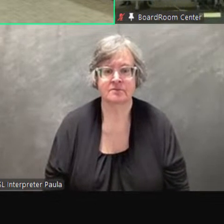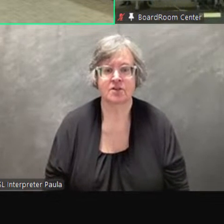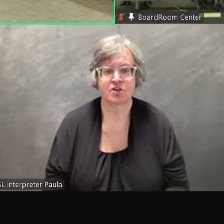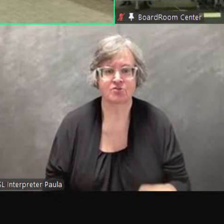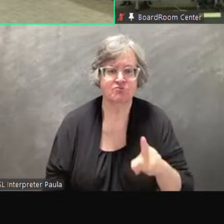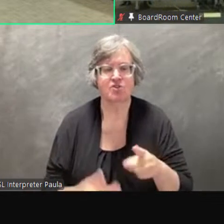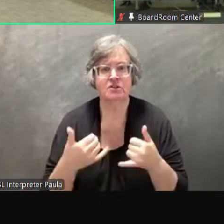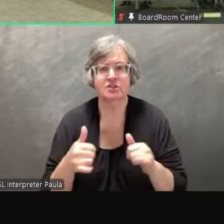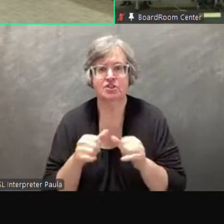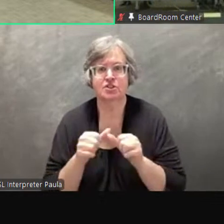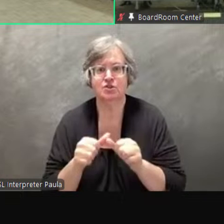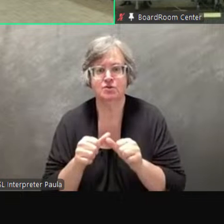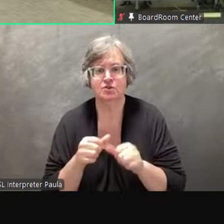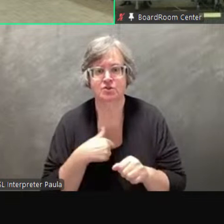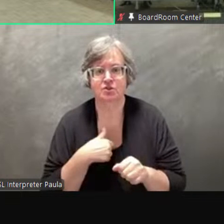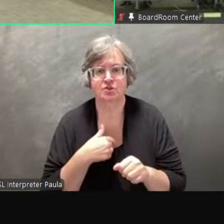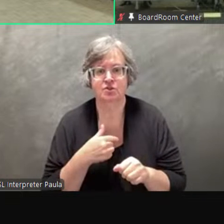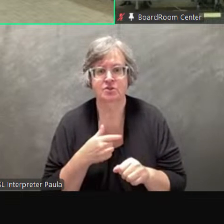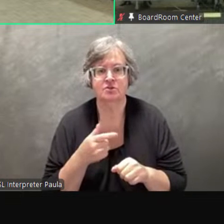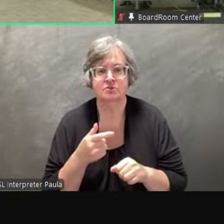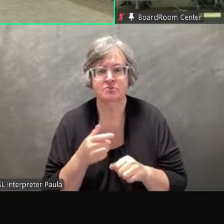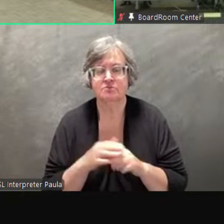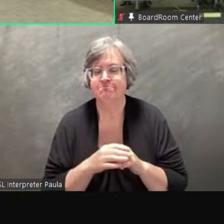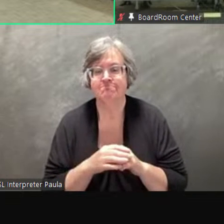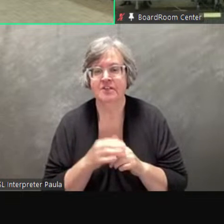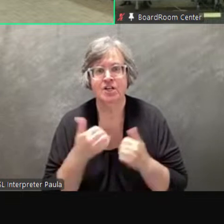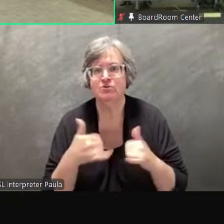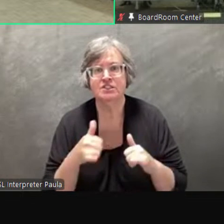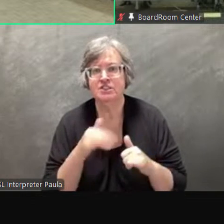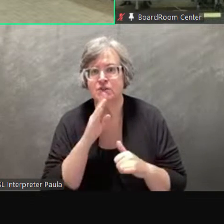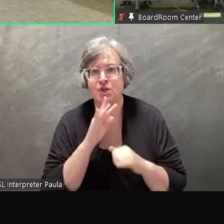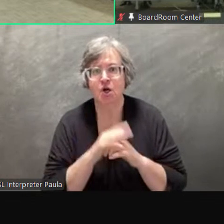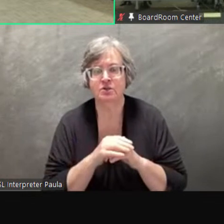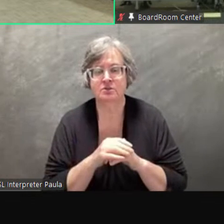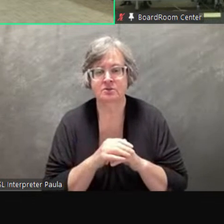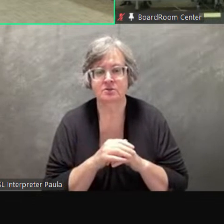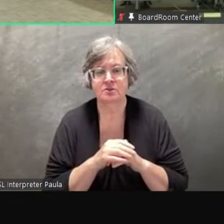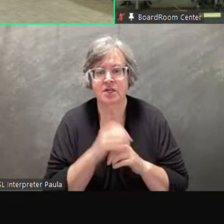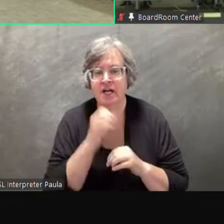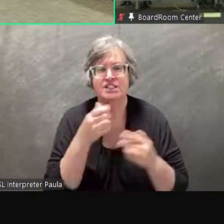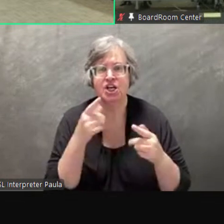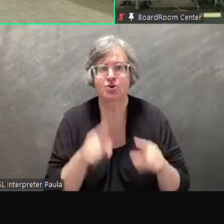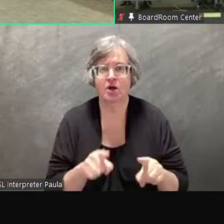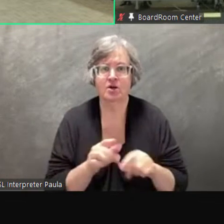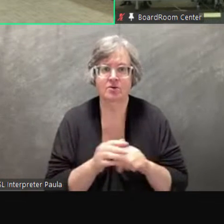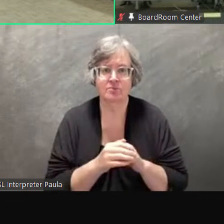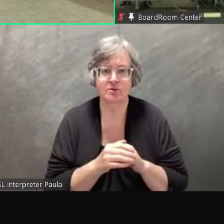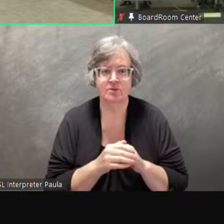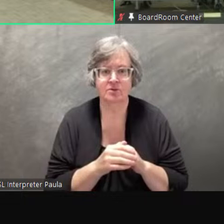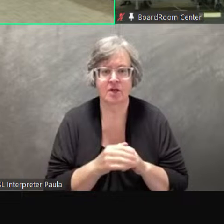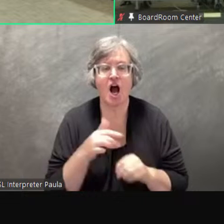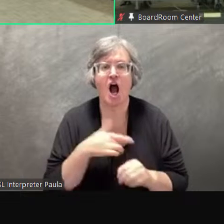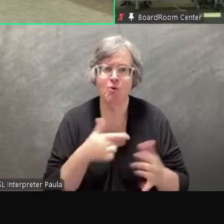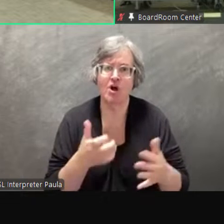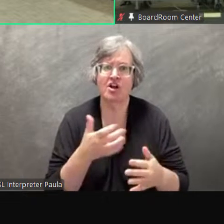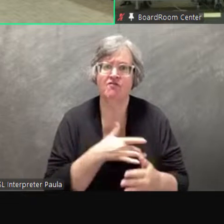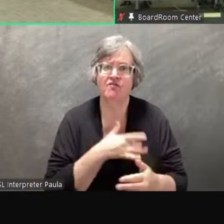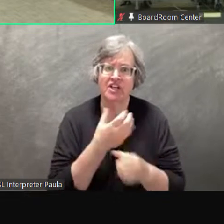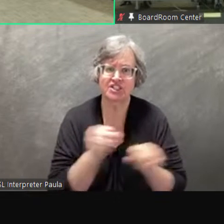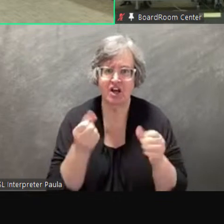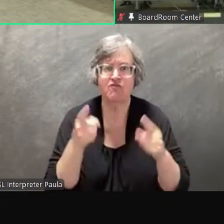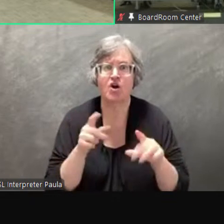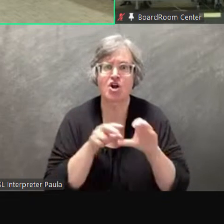go out and snow and rain and sleep? It's not gonna happen, and I wanna feel safe when I ride